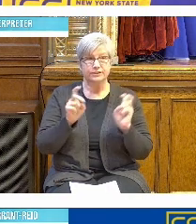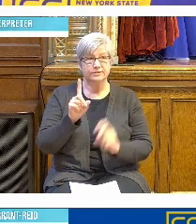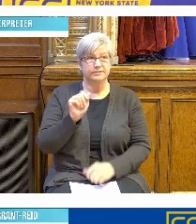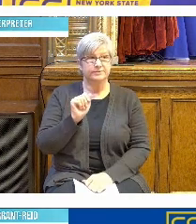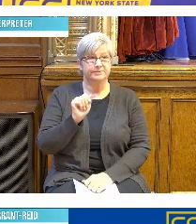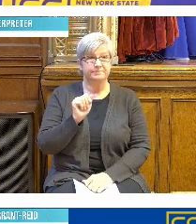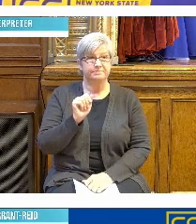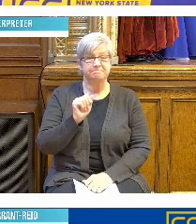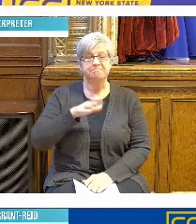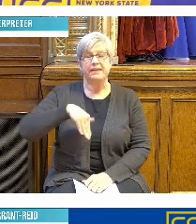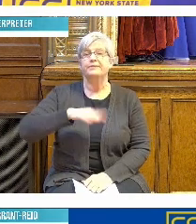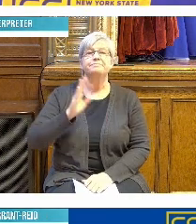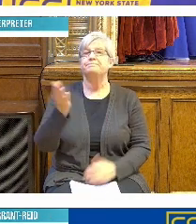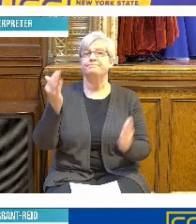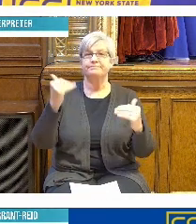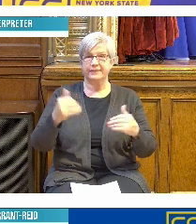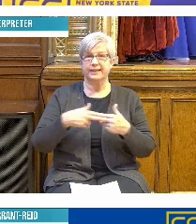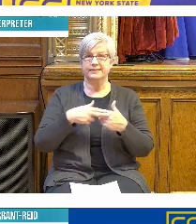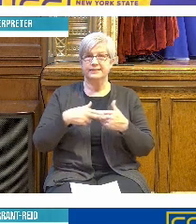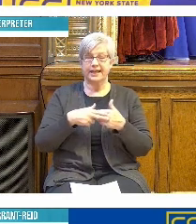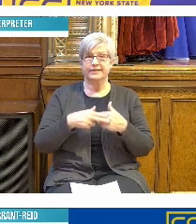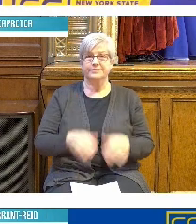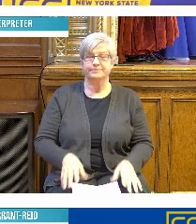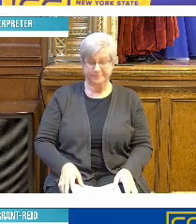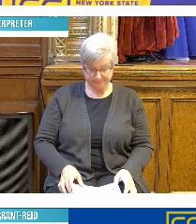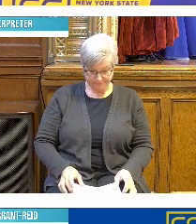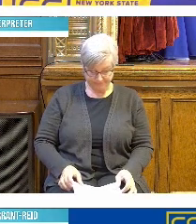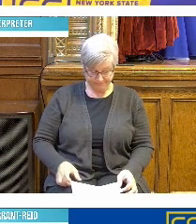All right. We're going to move on to the next slide.